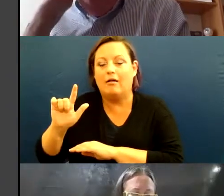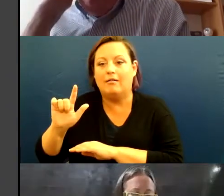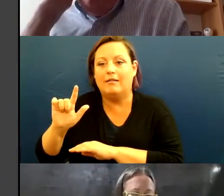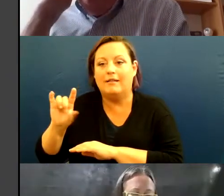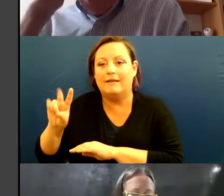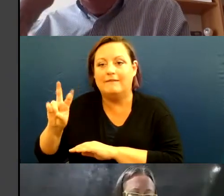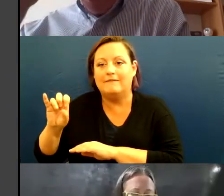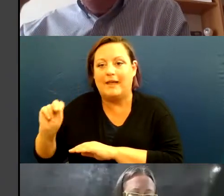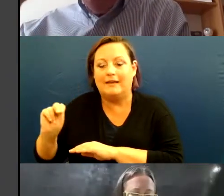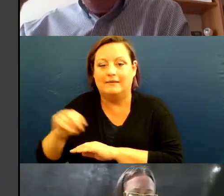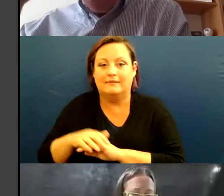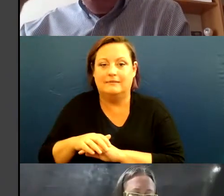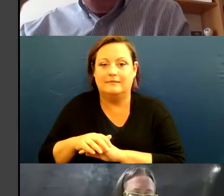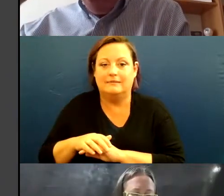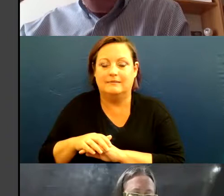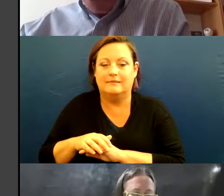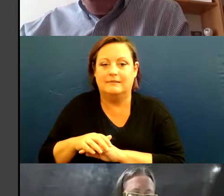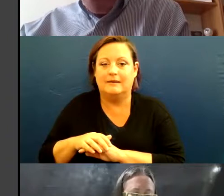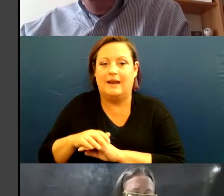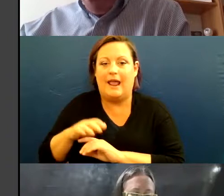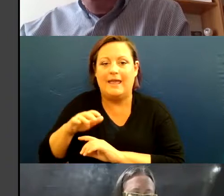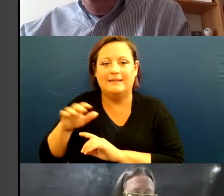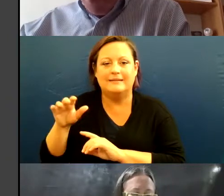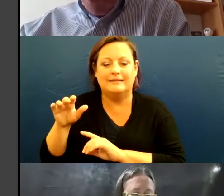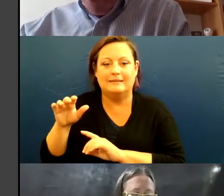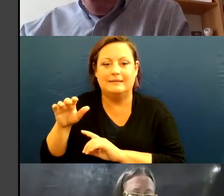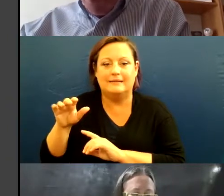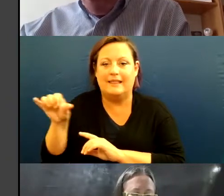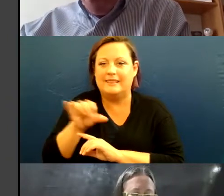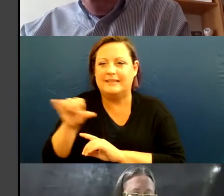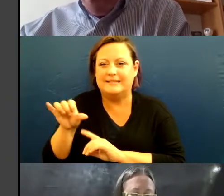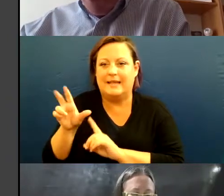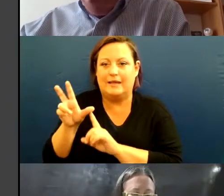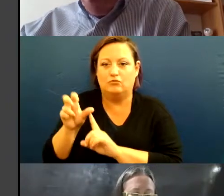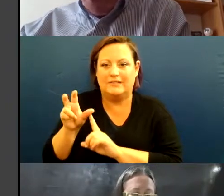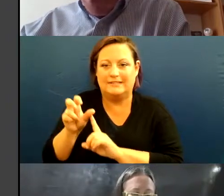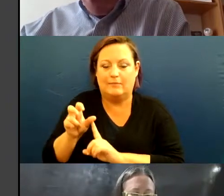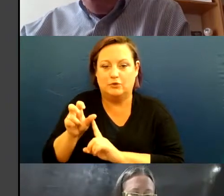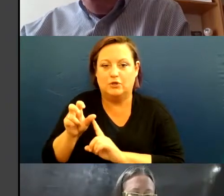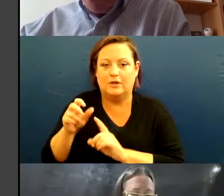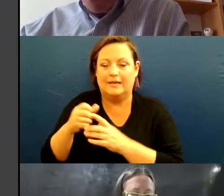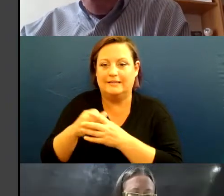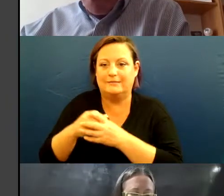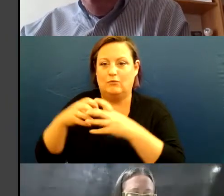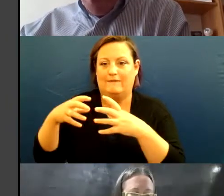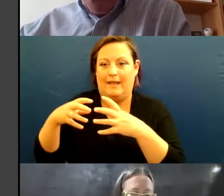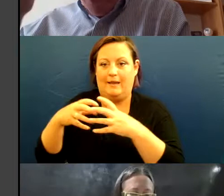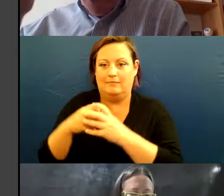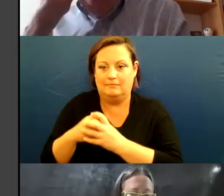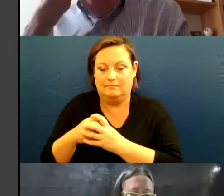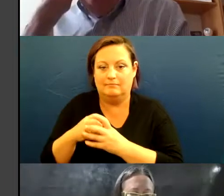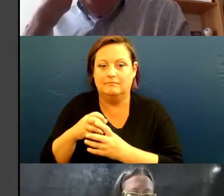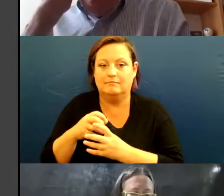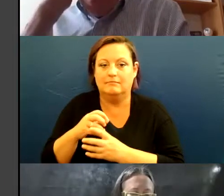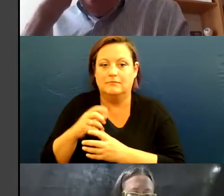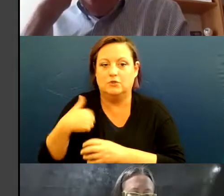induce inflammation. The same receptor is actually upregulated on inflamed or injured tissue. So